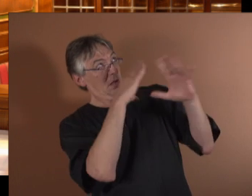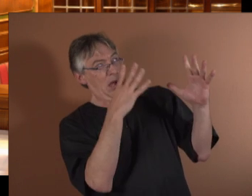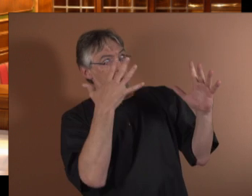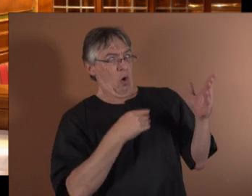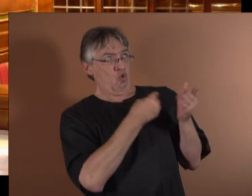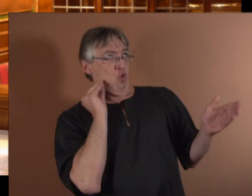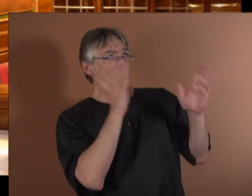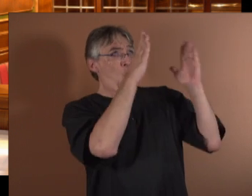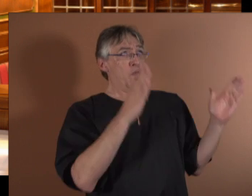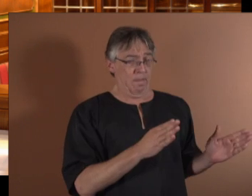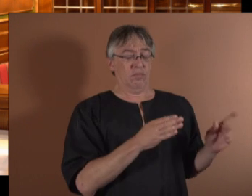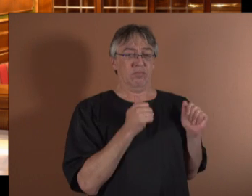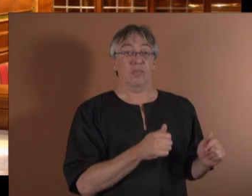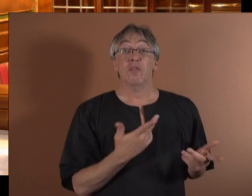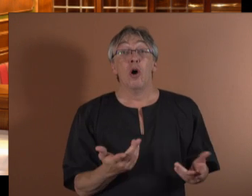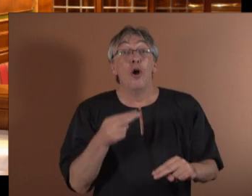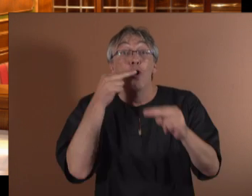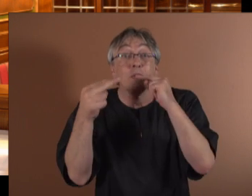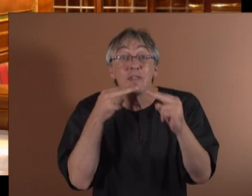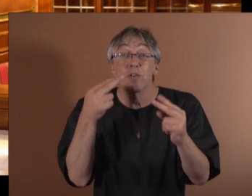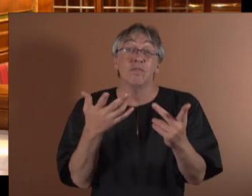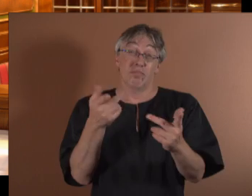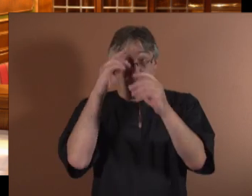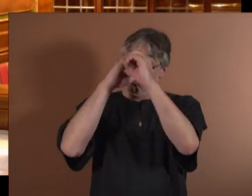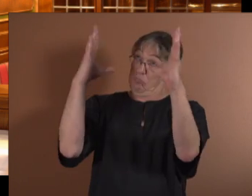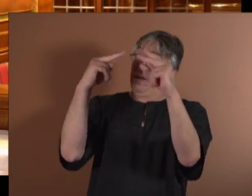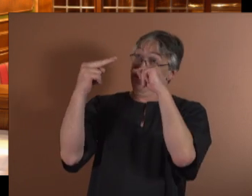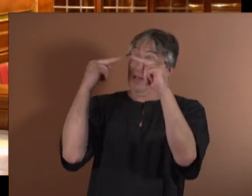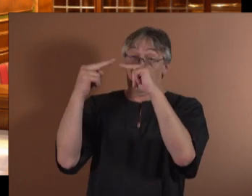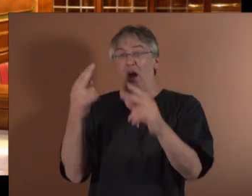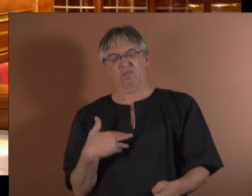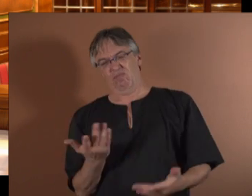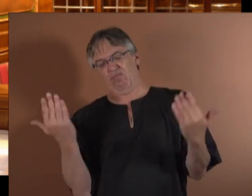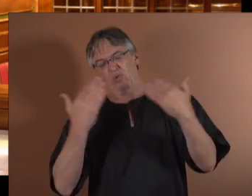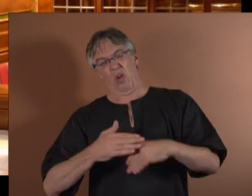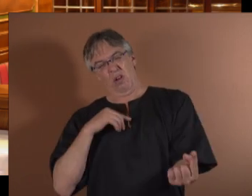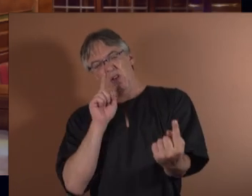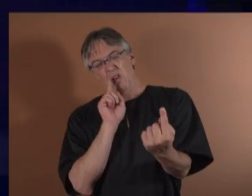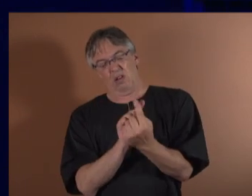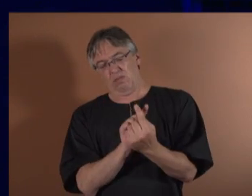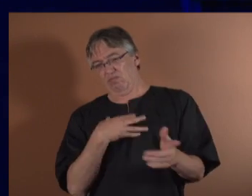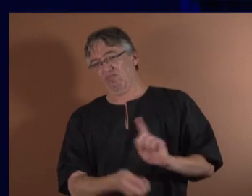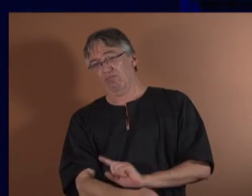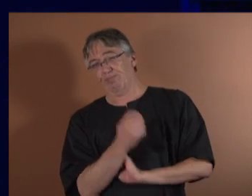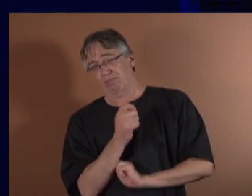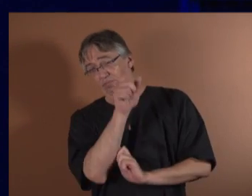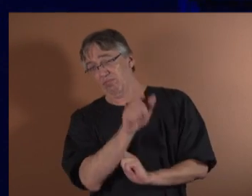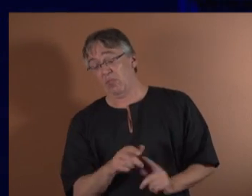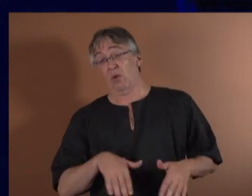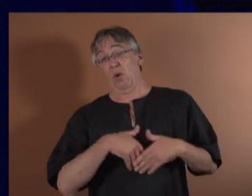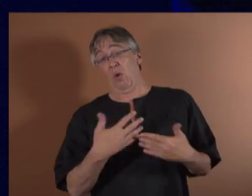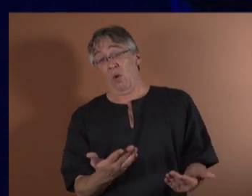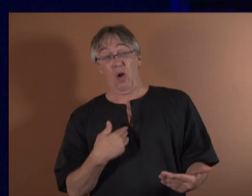dinner, be a fun evening, good food and wine, maybe a signed business deal, maybe romance in multiple forms.